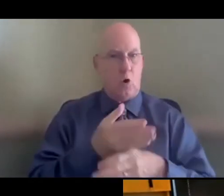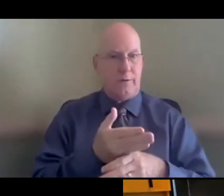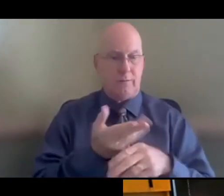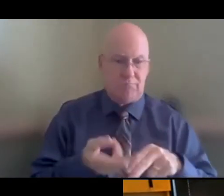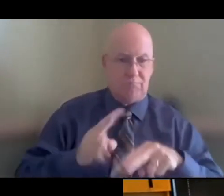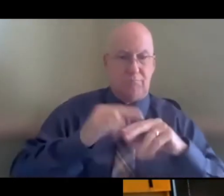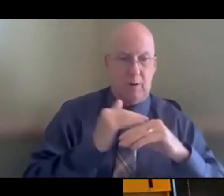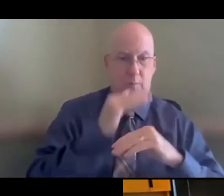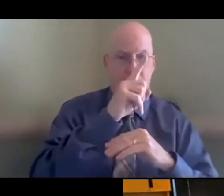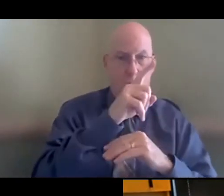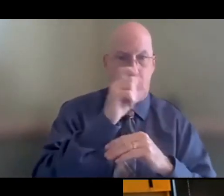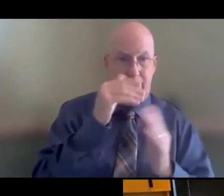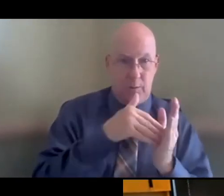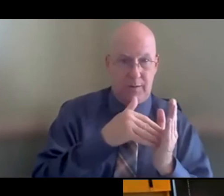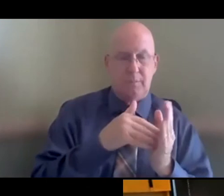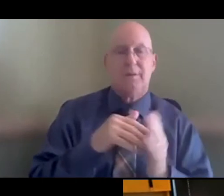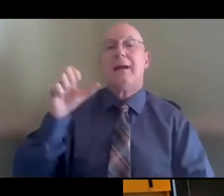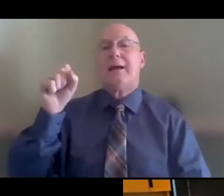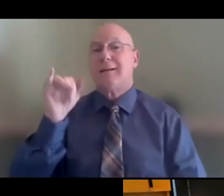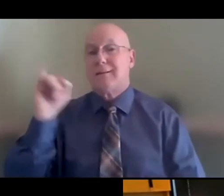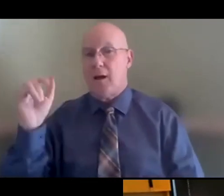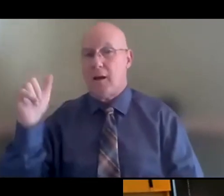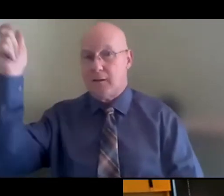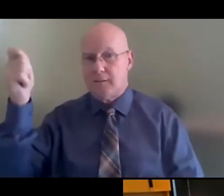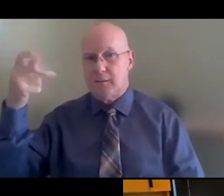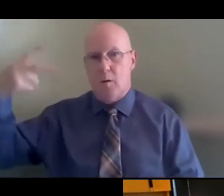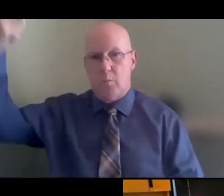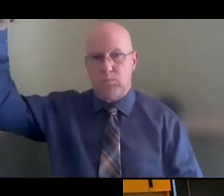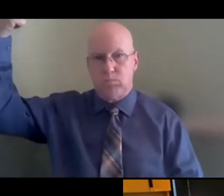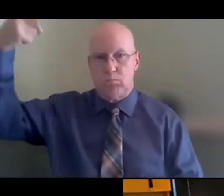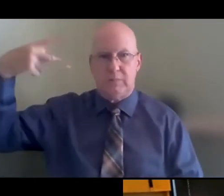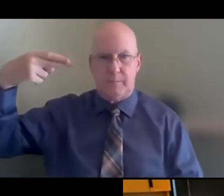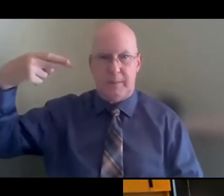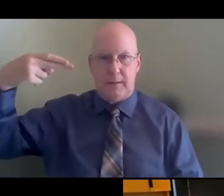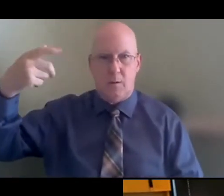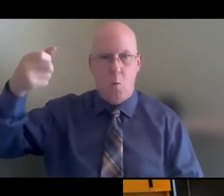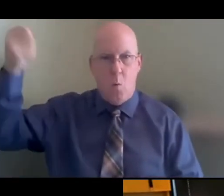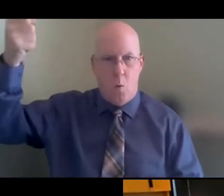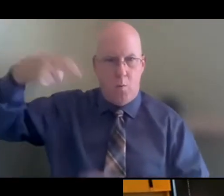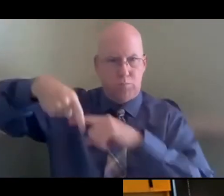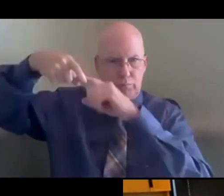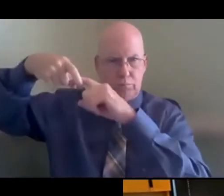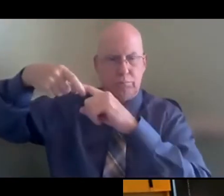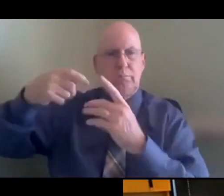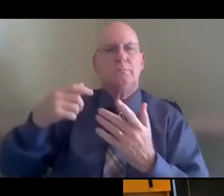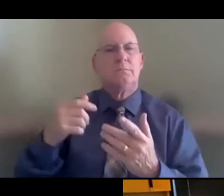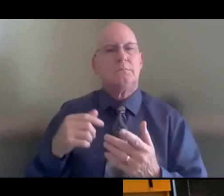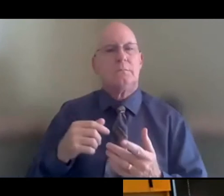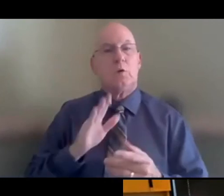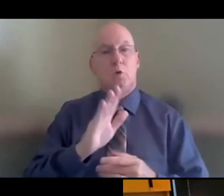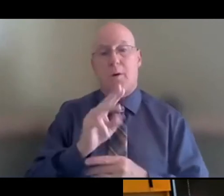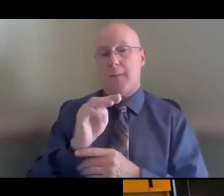would be suspended, but you still become eligible for Medicaid. So Medicaid wouldn't be impacted, just that monthly SSI